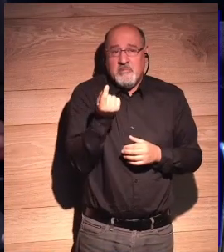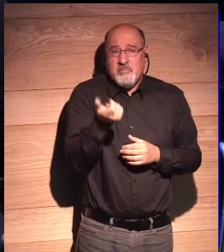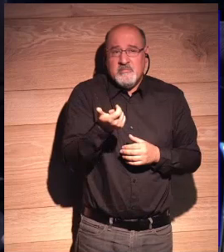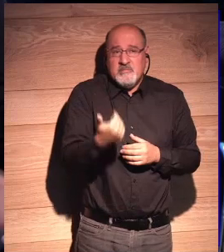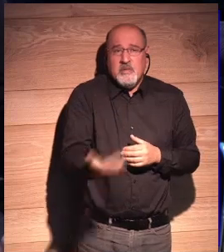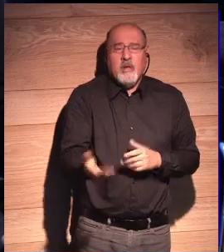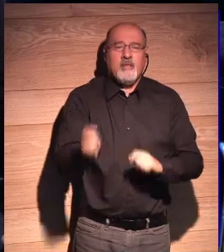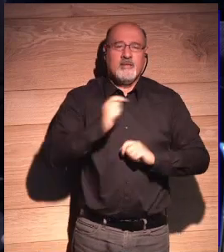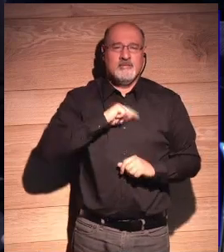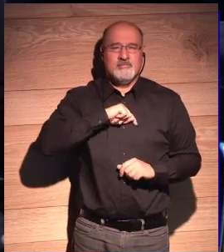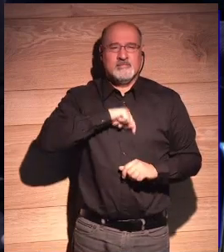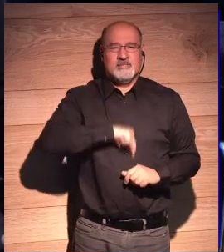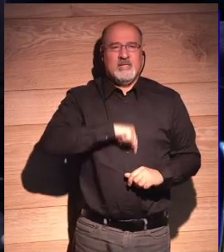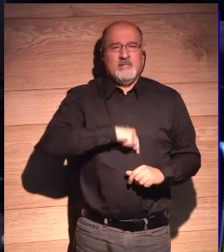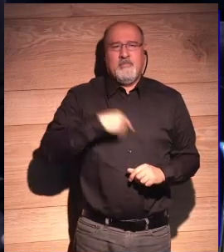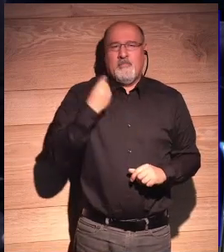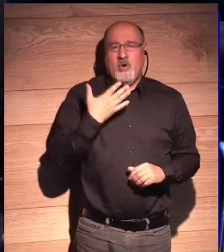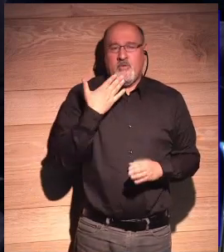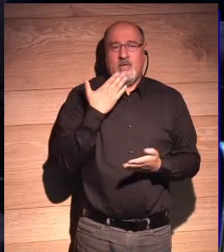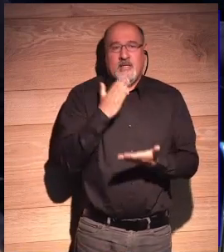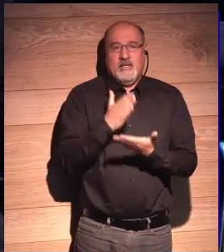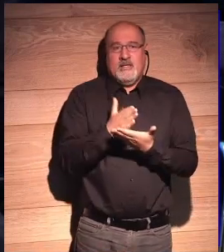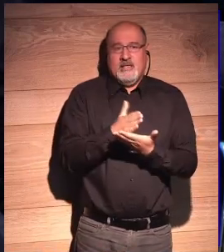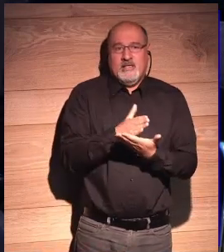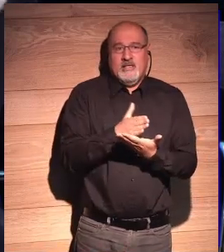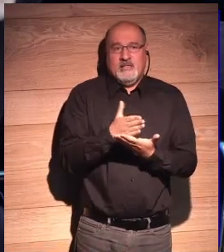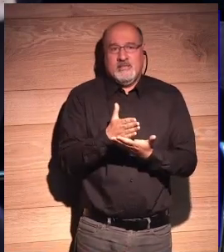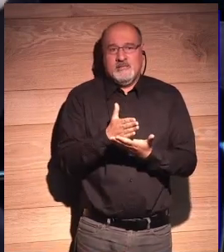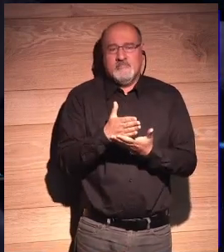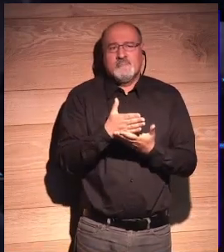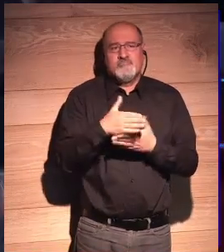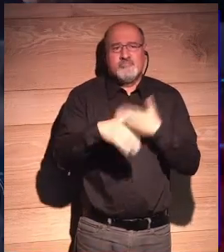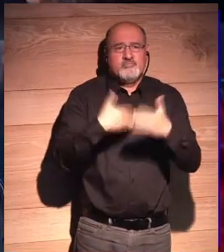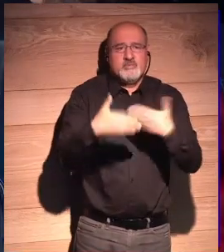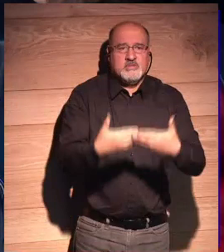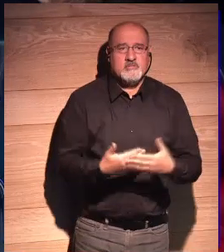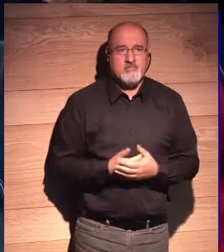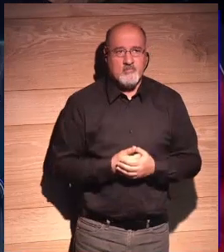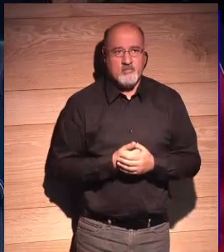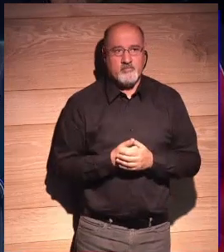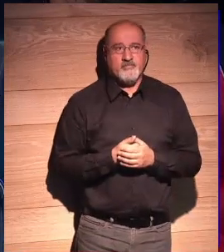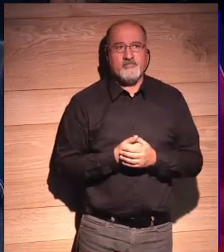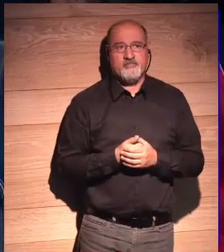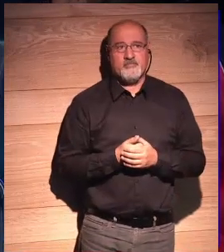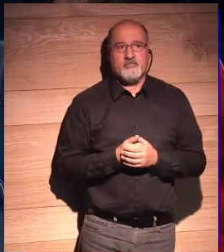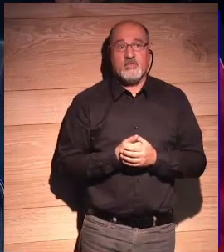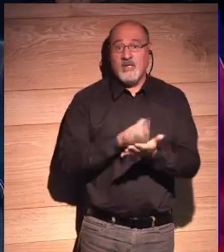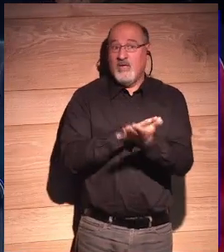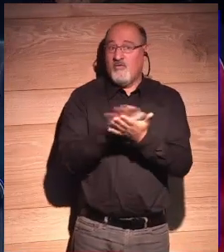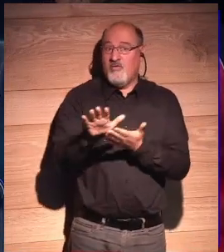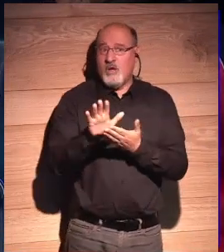course there's a line that can be crossed where somebody can just copy. Influir a otros es el orgullo. To have an influence over others